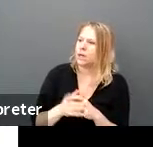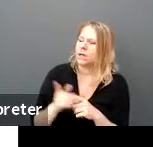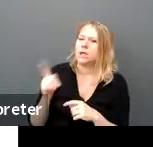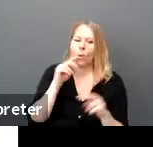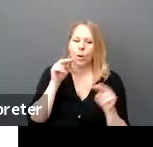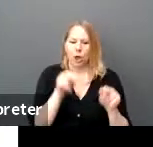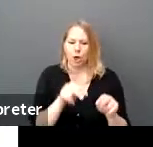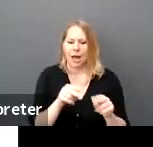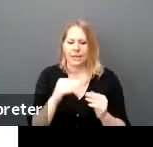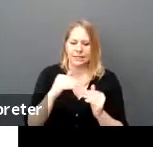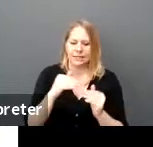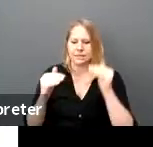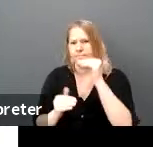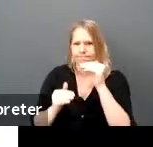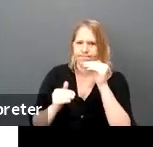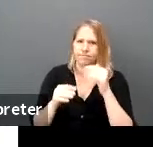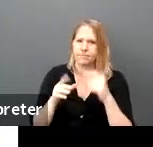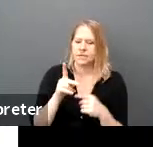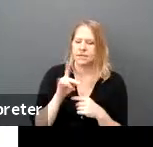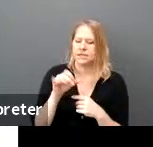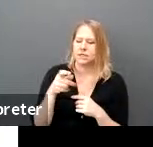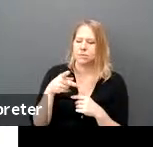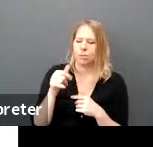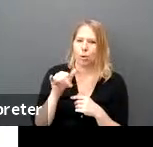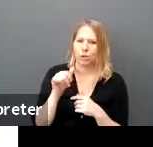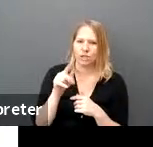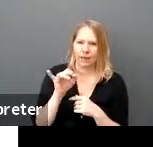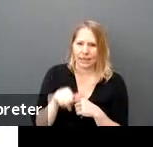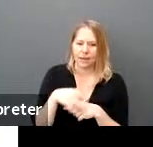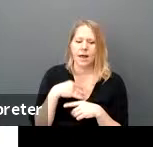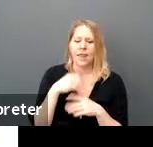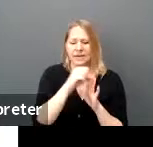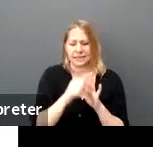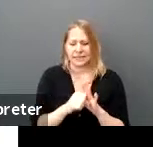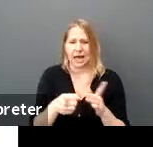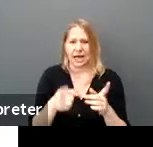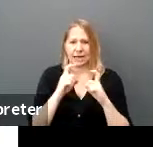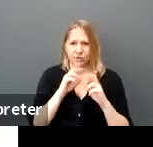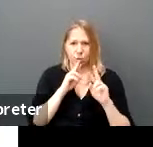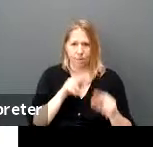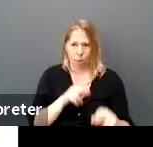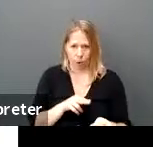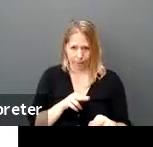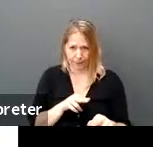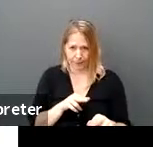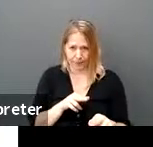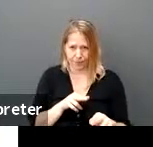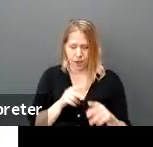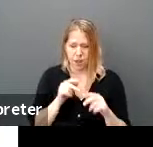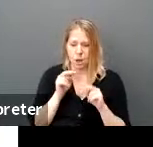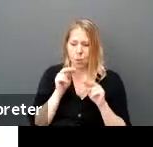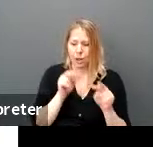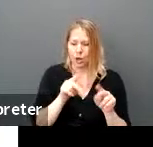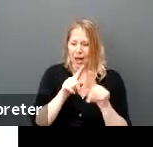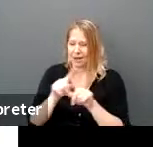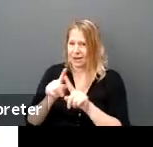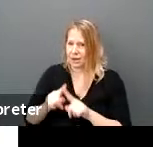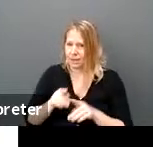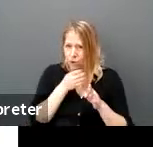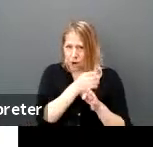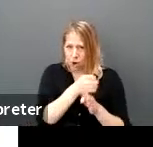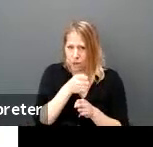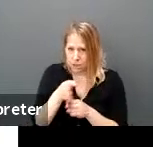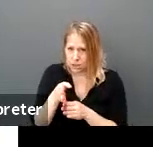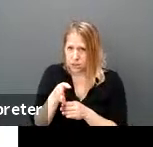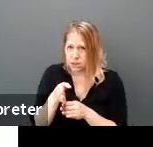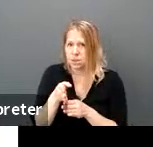So when we look at disproportionality, we do receive a report from the state where we look at a few different areas